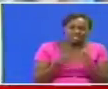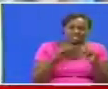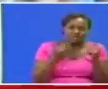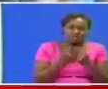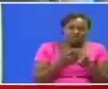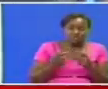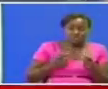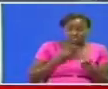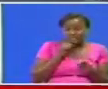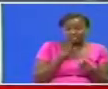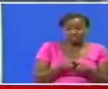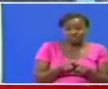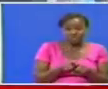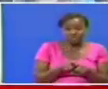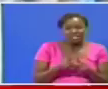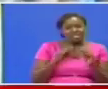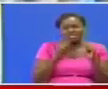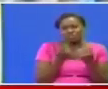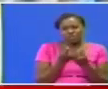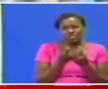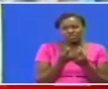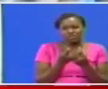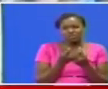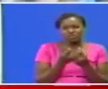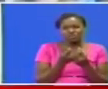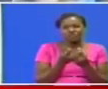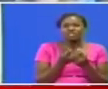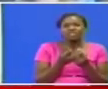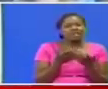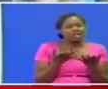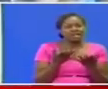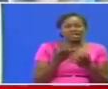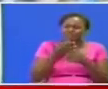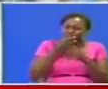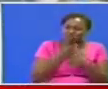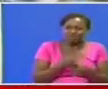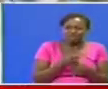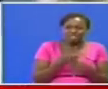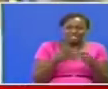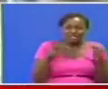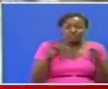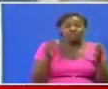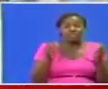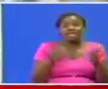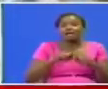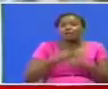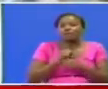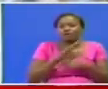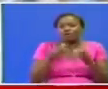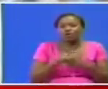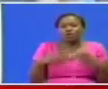Ladies and gentlemen, ukabila ndugu wa Kenya ndio umefanya kila mwananchi